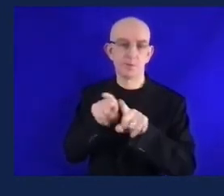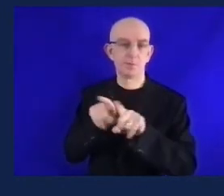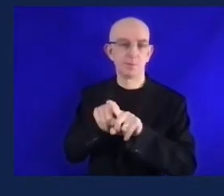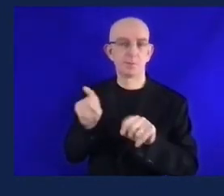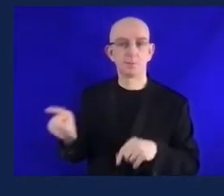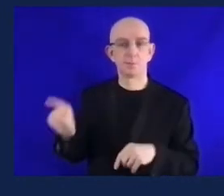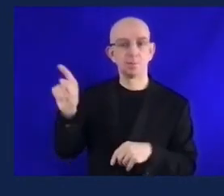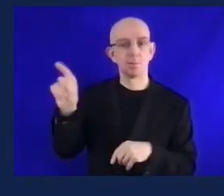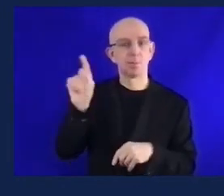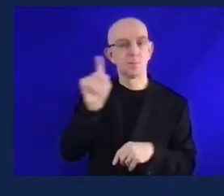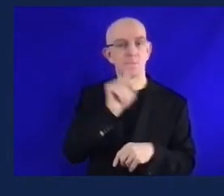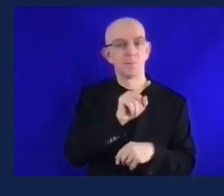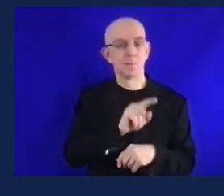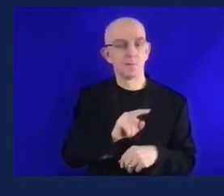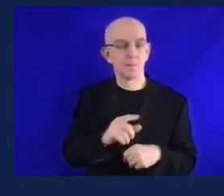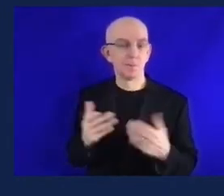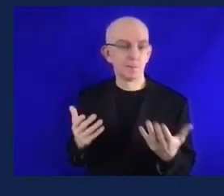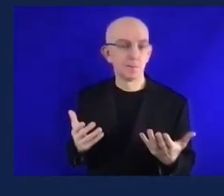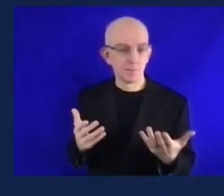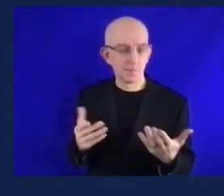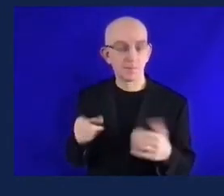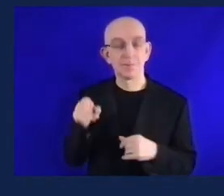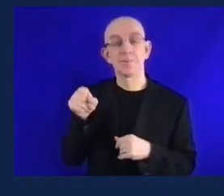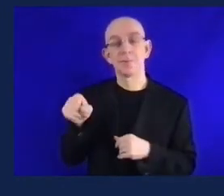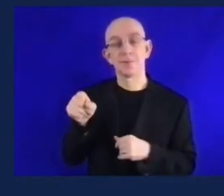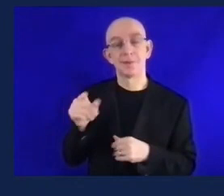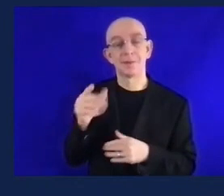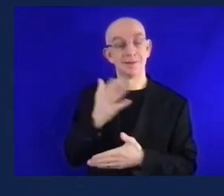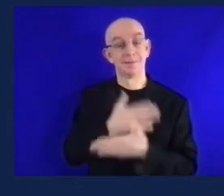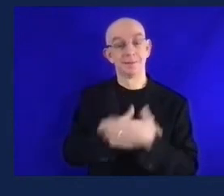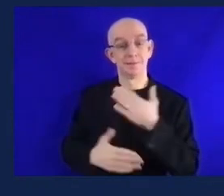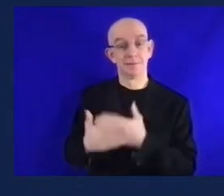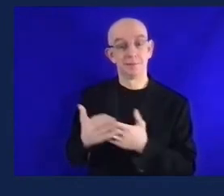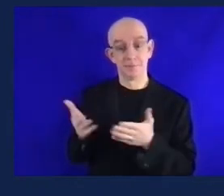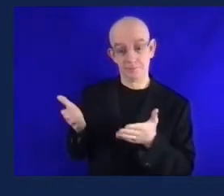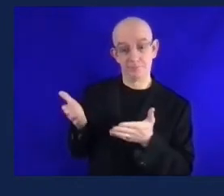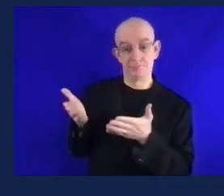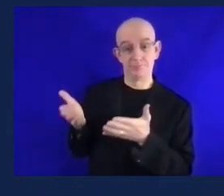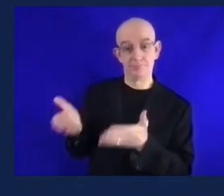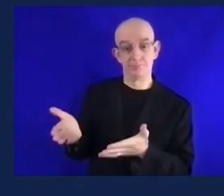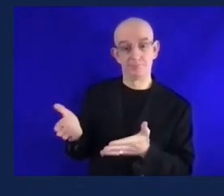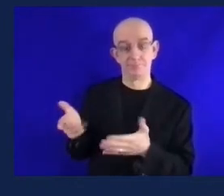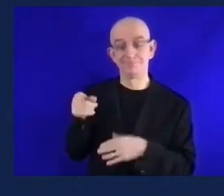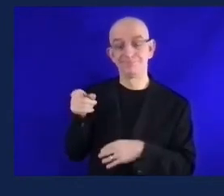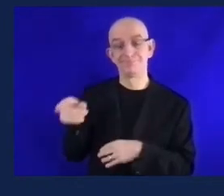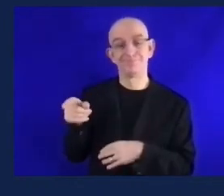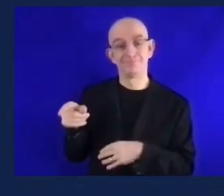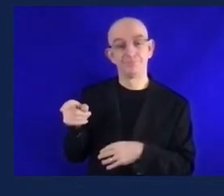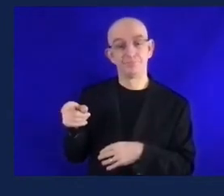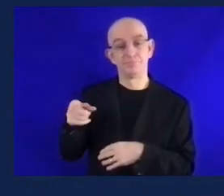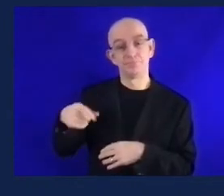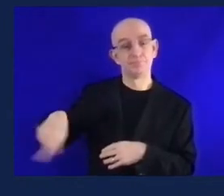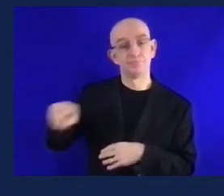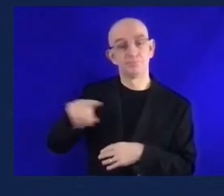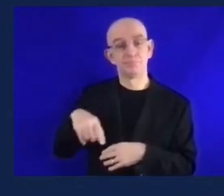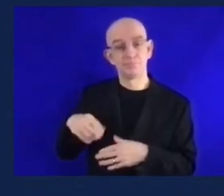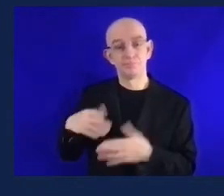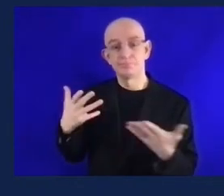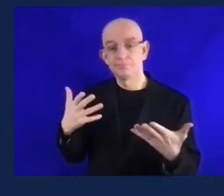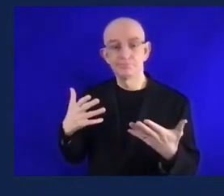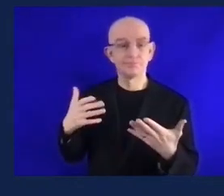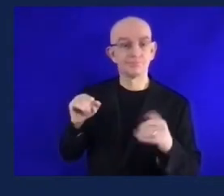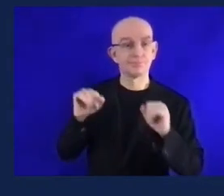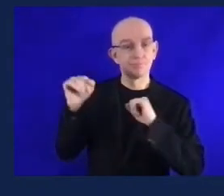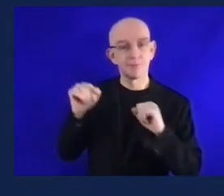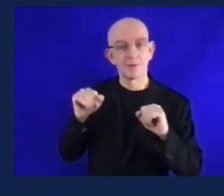of accessibility until this is really accomplished in football clubs. And I always say everyone has the